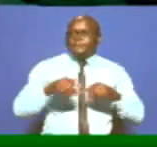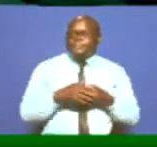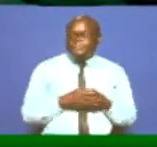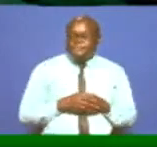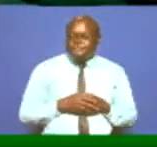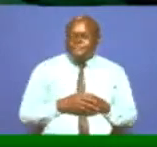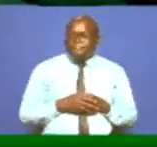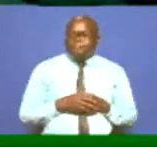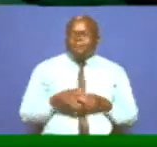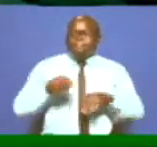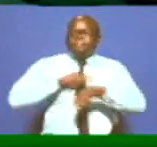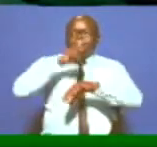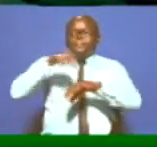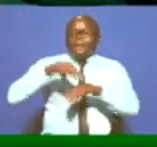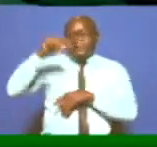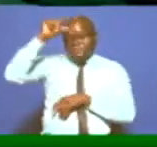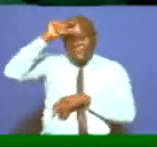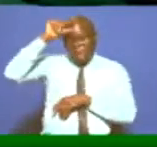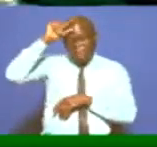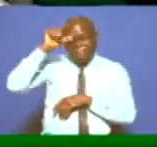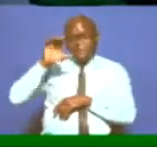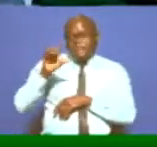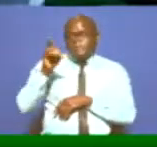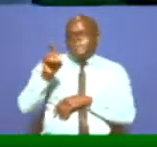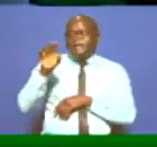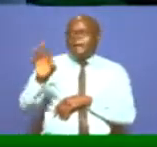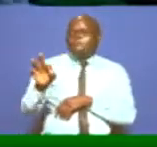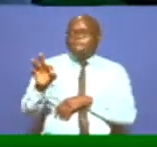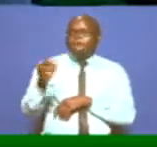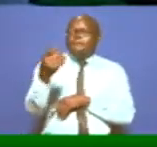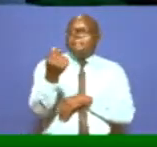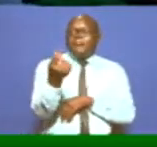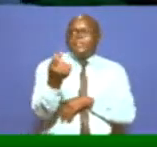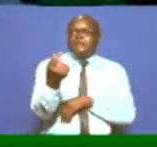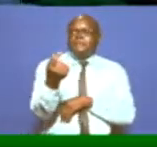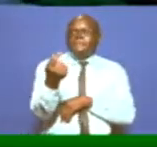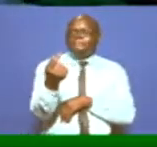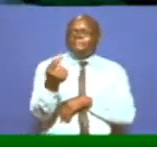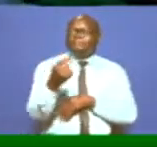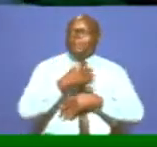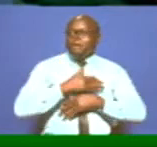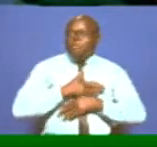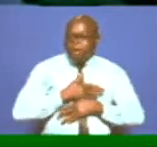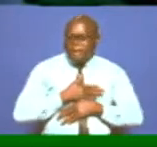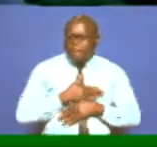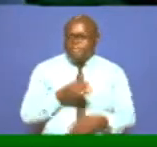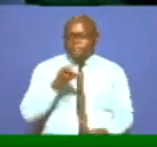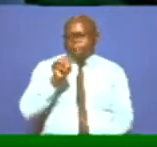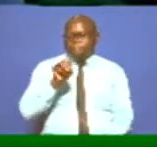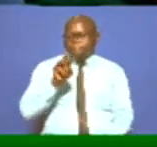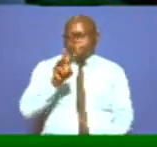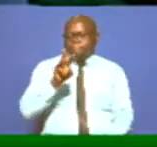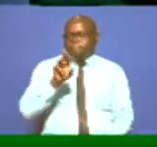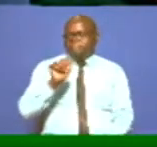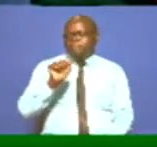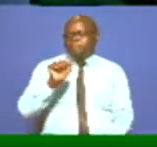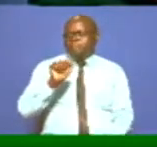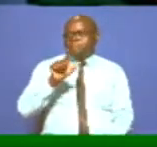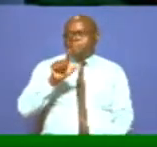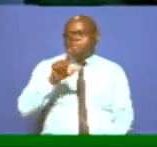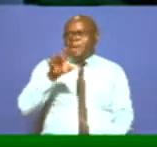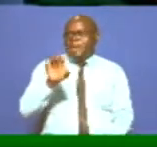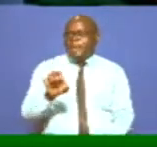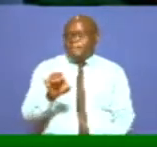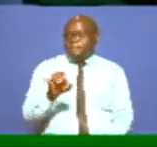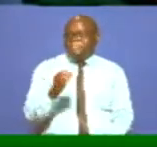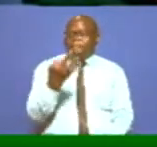The National Government Constituencies Development Fund, a bill by Honorable Tindi Mwale, Bill number 34 of the year